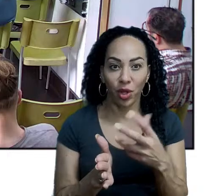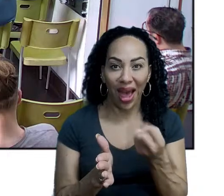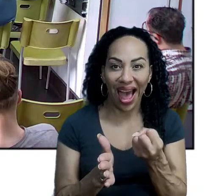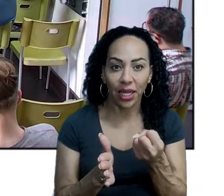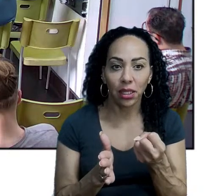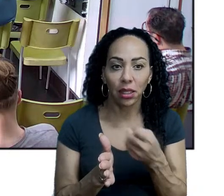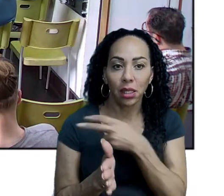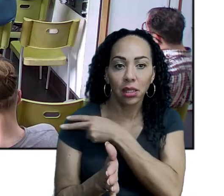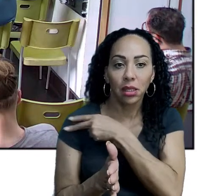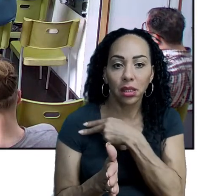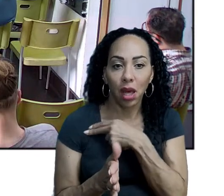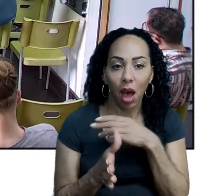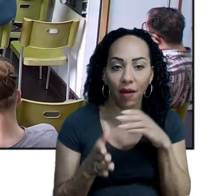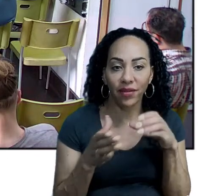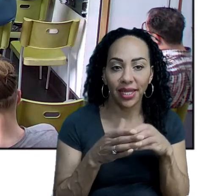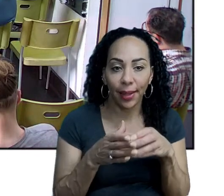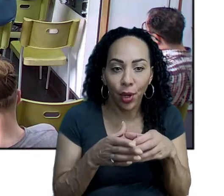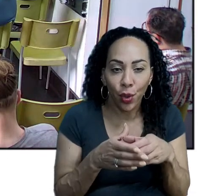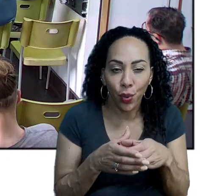go about